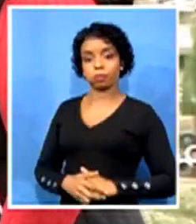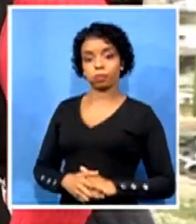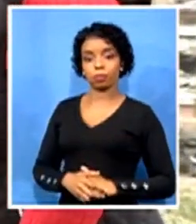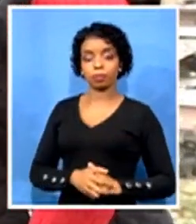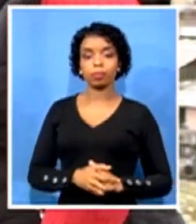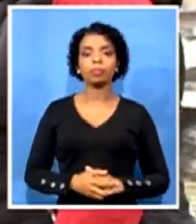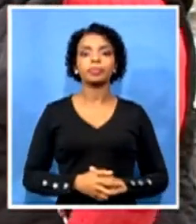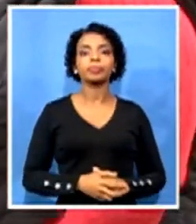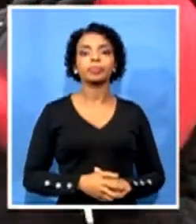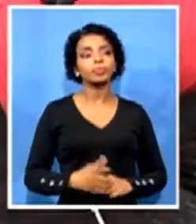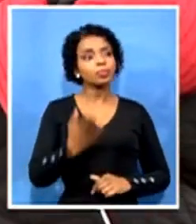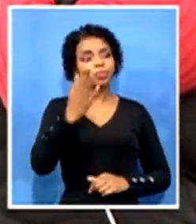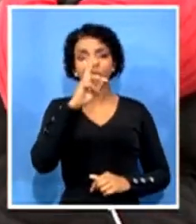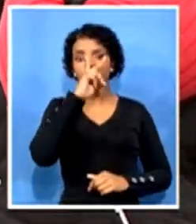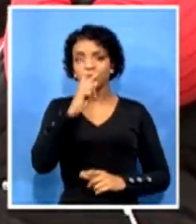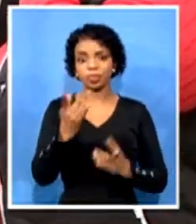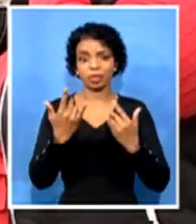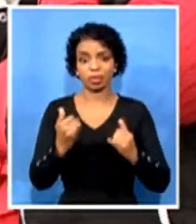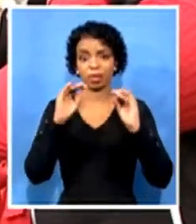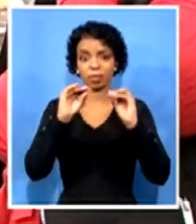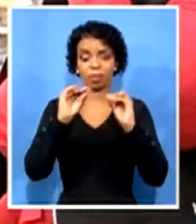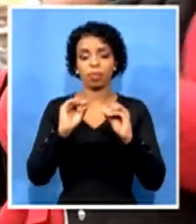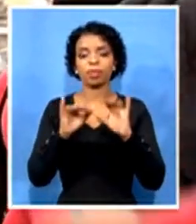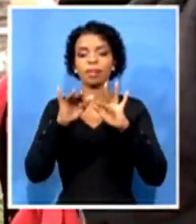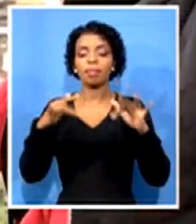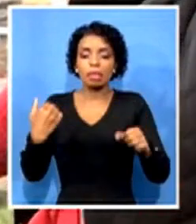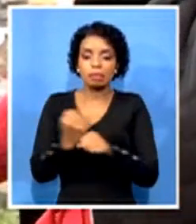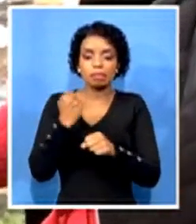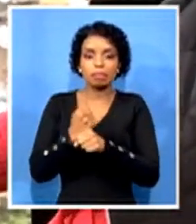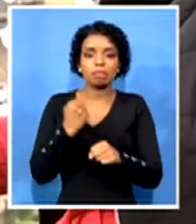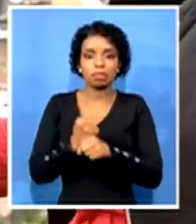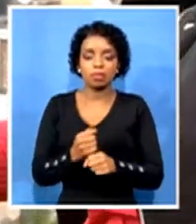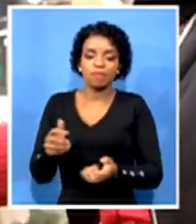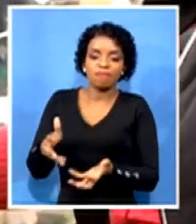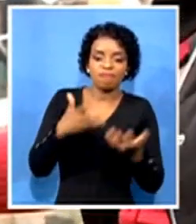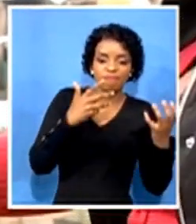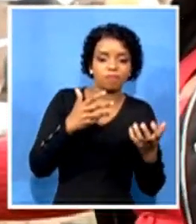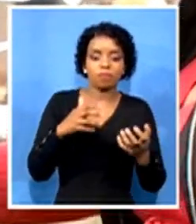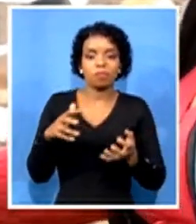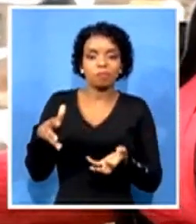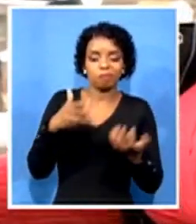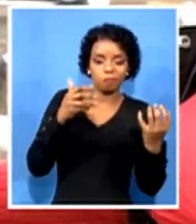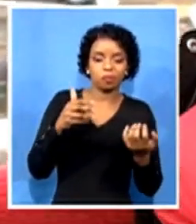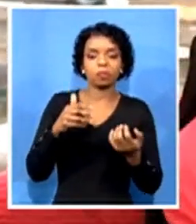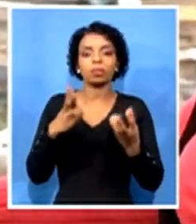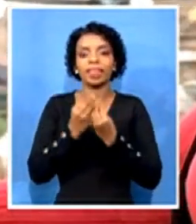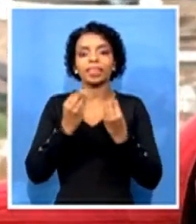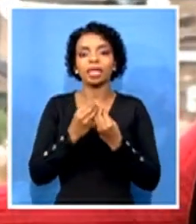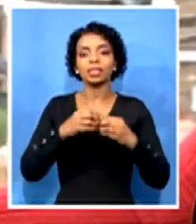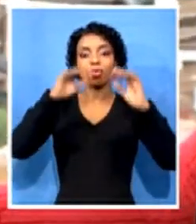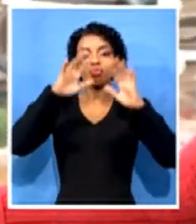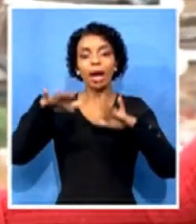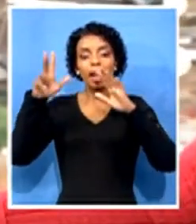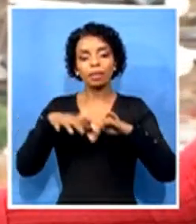that are working to remove the rubble that was moved by the rain. Fortunately, we've not had any